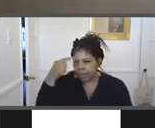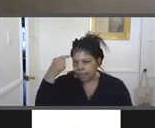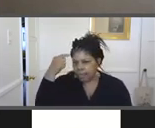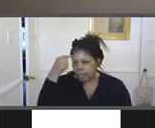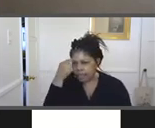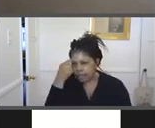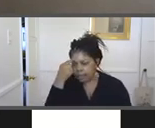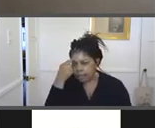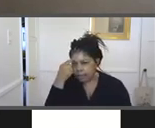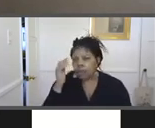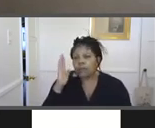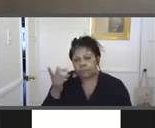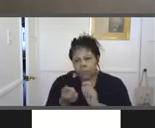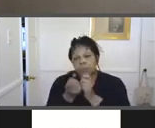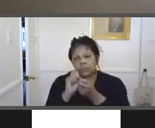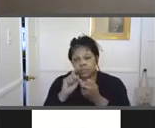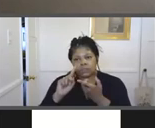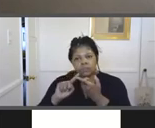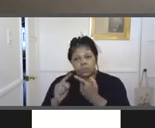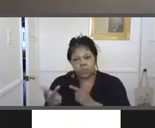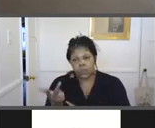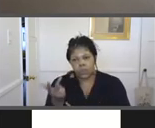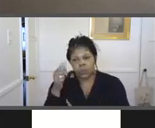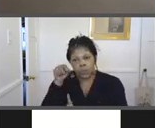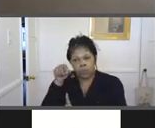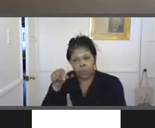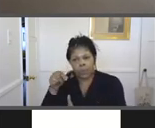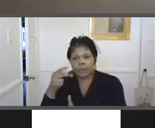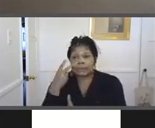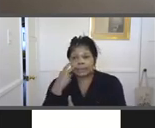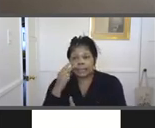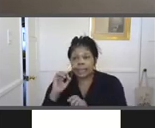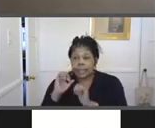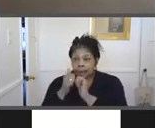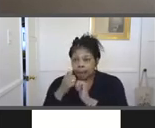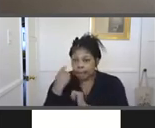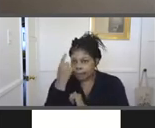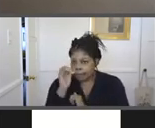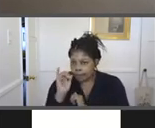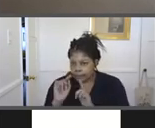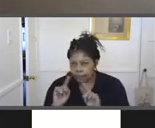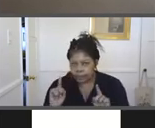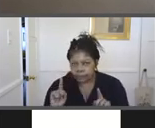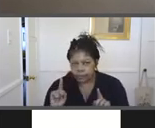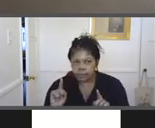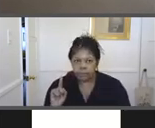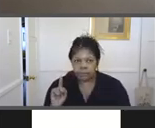I'm going to change it to 3 point. Just to see how the different look, appearance, see what I get from here. 3 point.